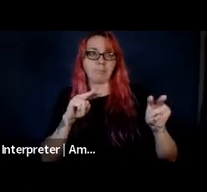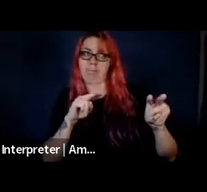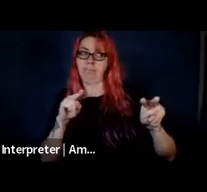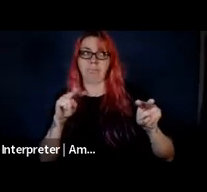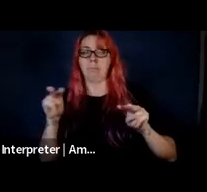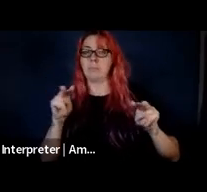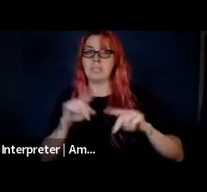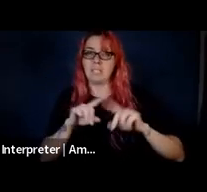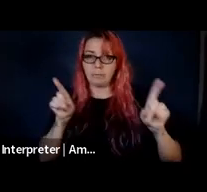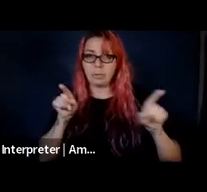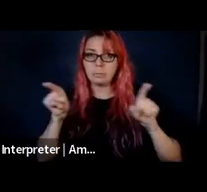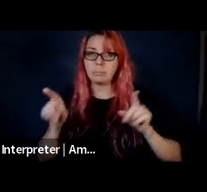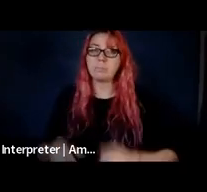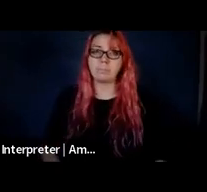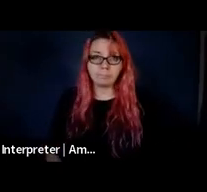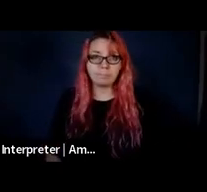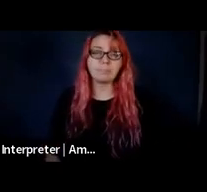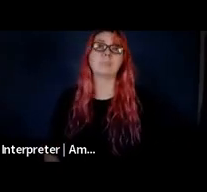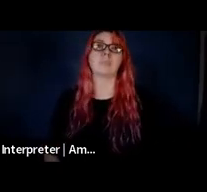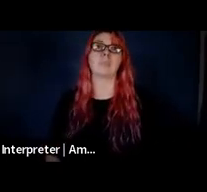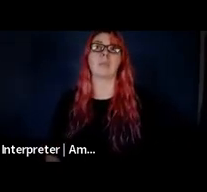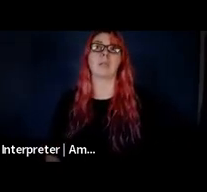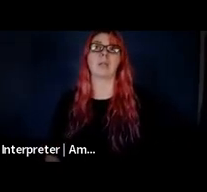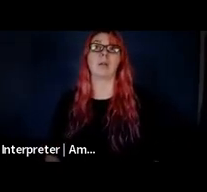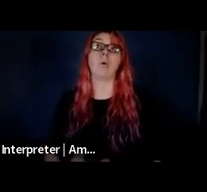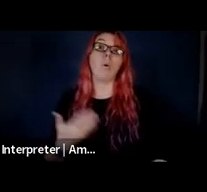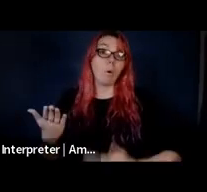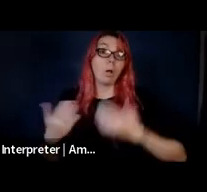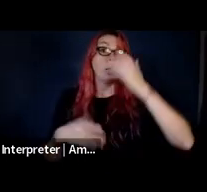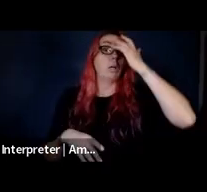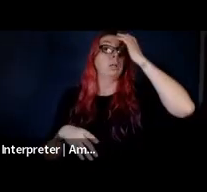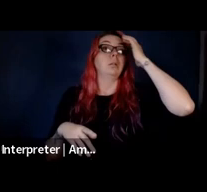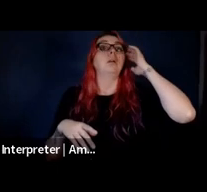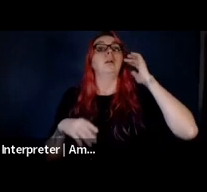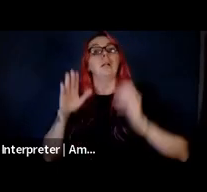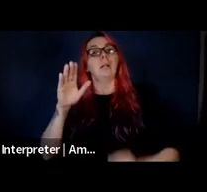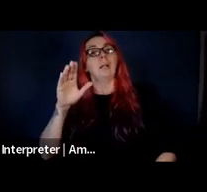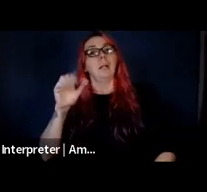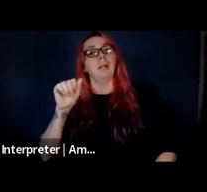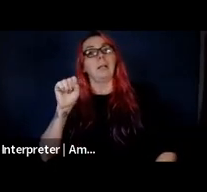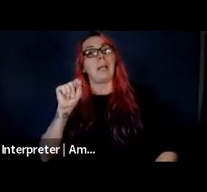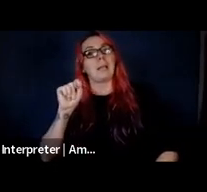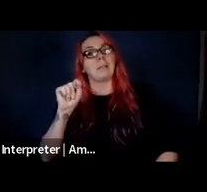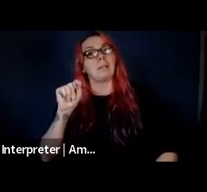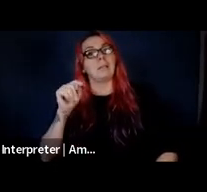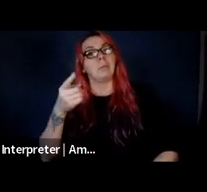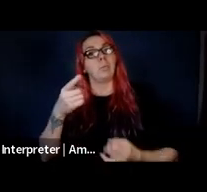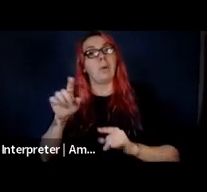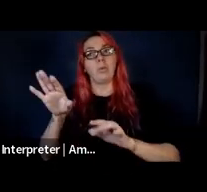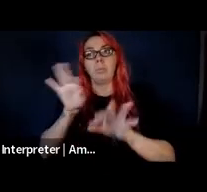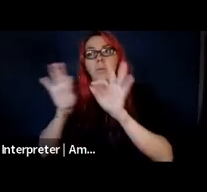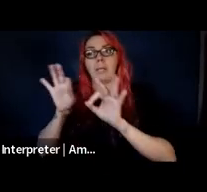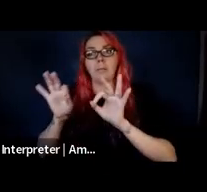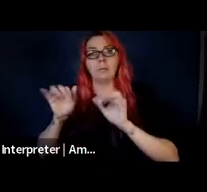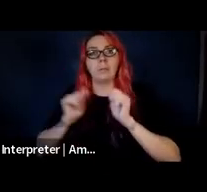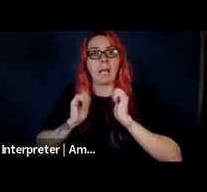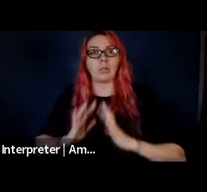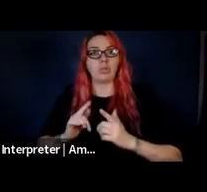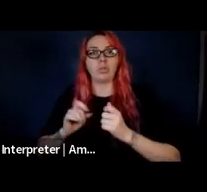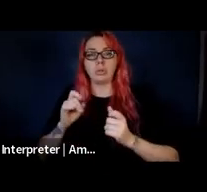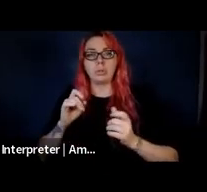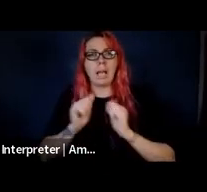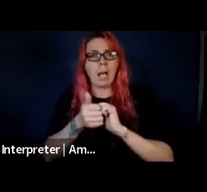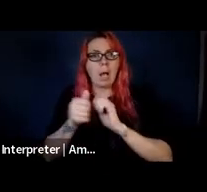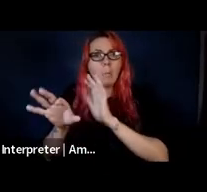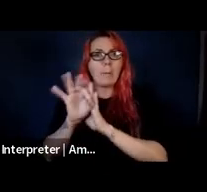casting, in terms of even which, things get made and produced, and also in